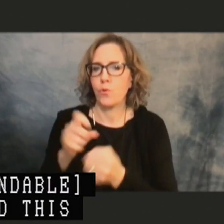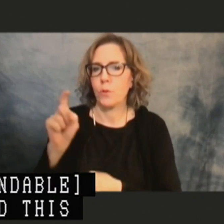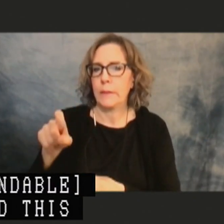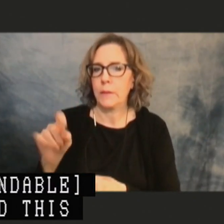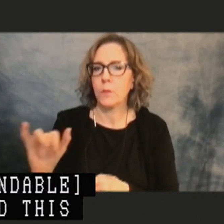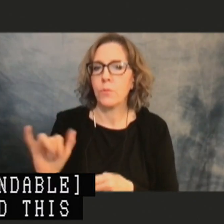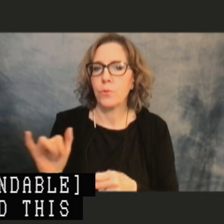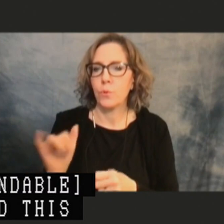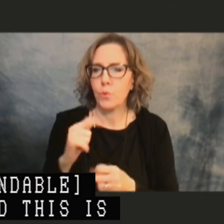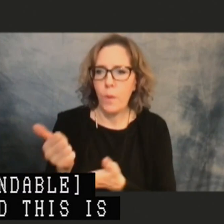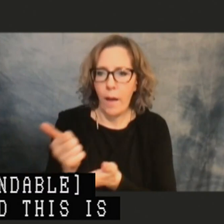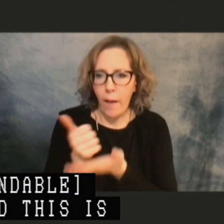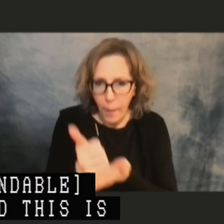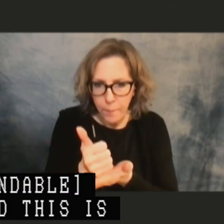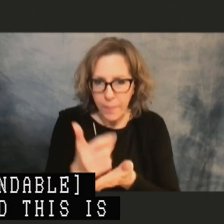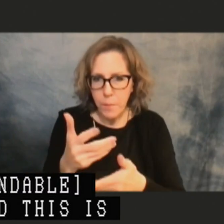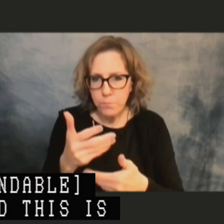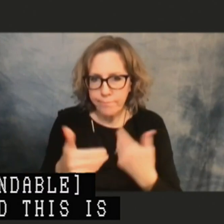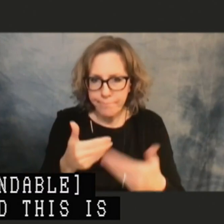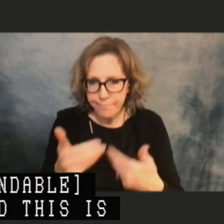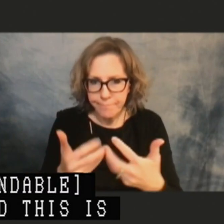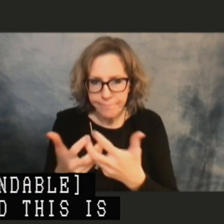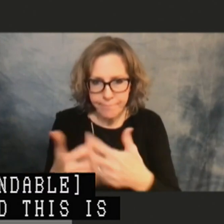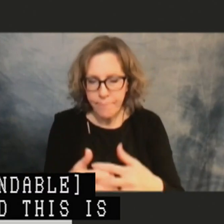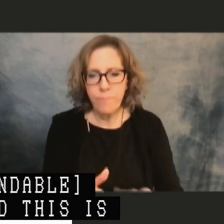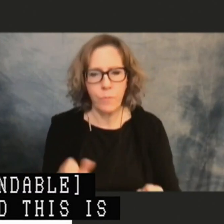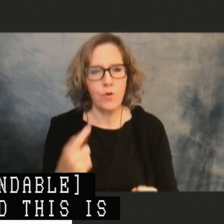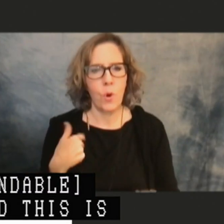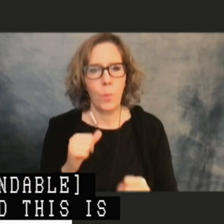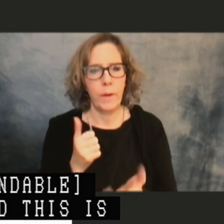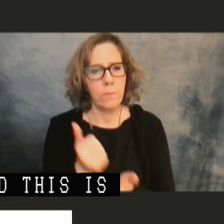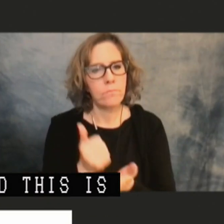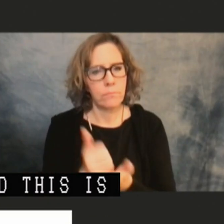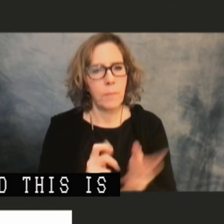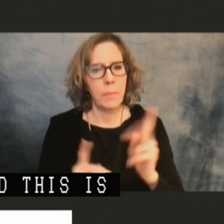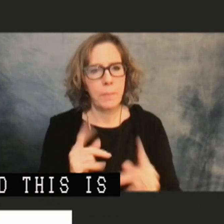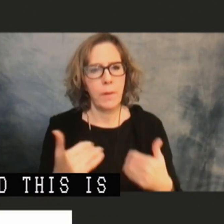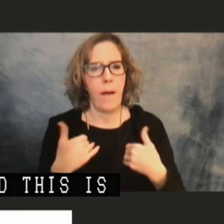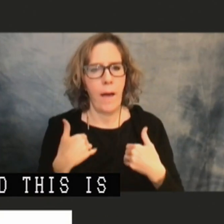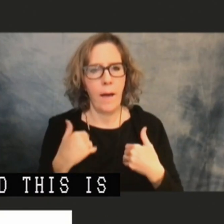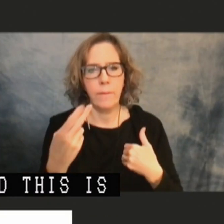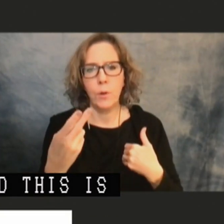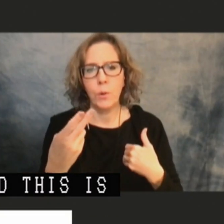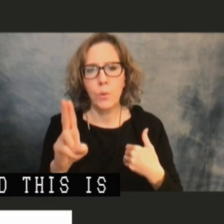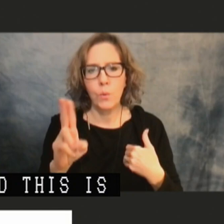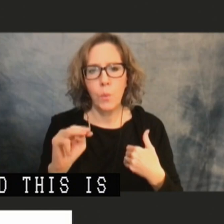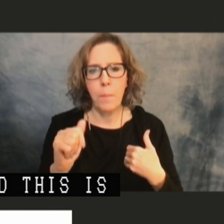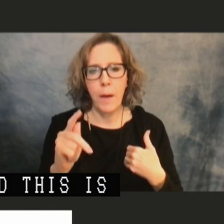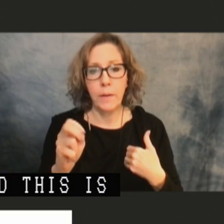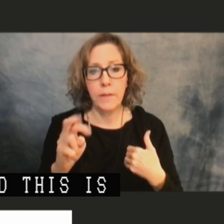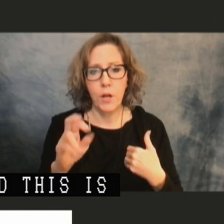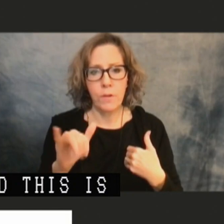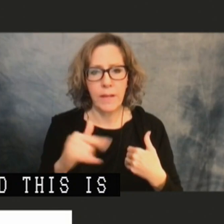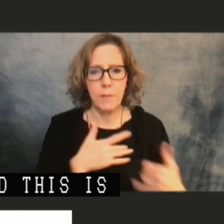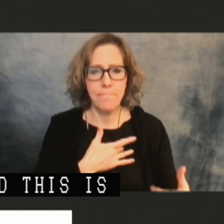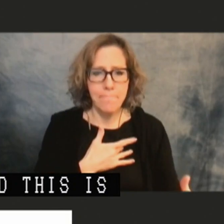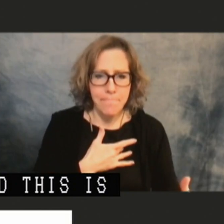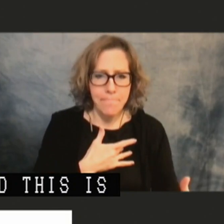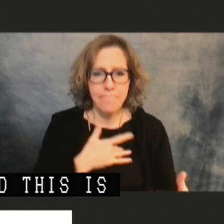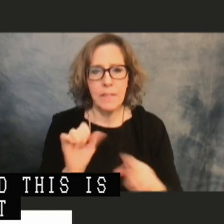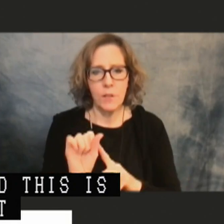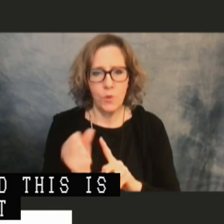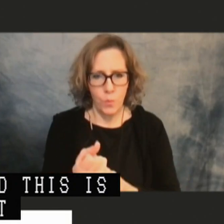assisting residents with humanitarian cases is that we also connect them with other nonprofits to help them with housing,